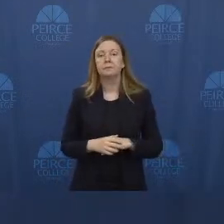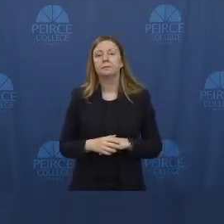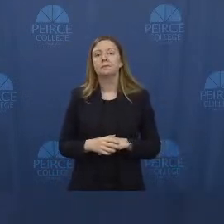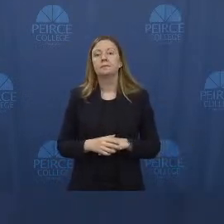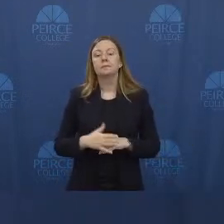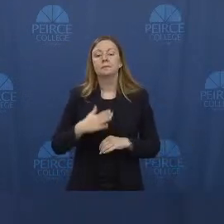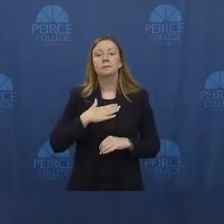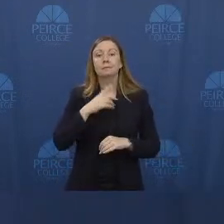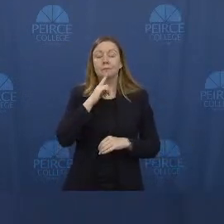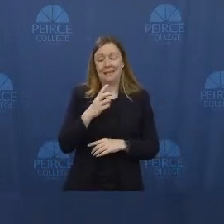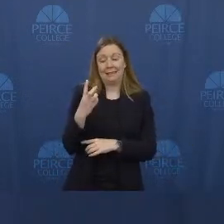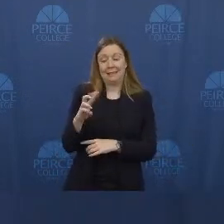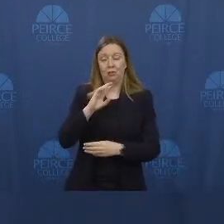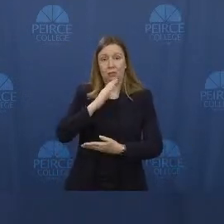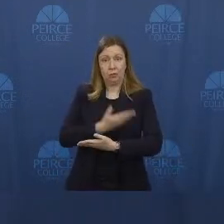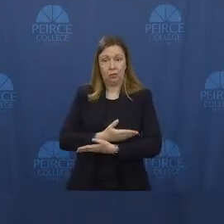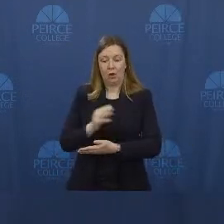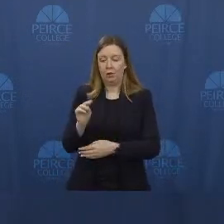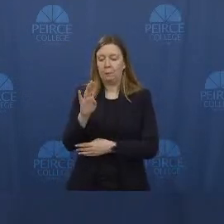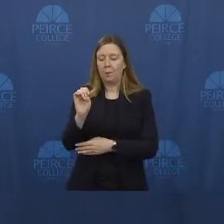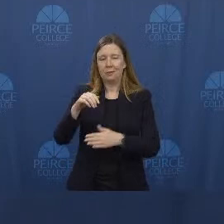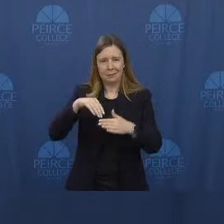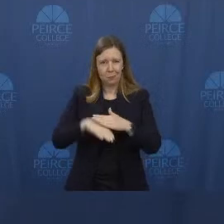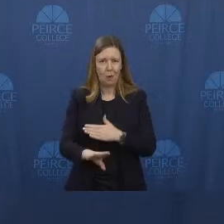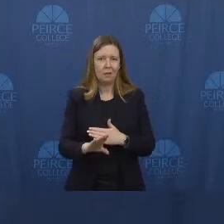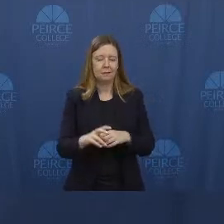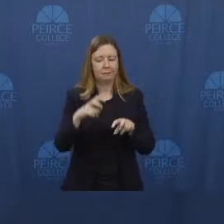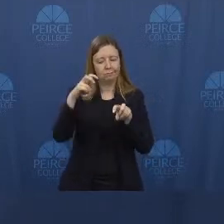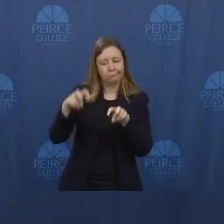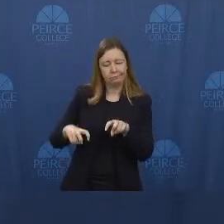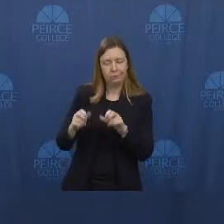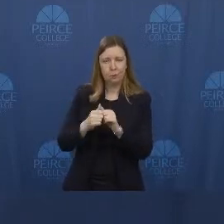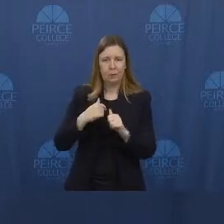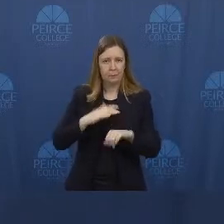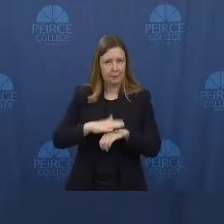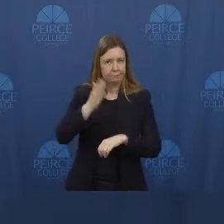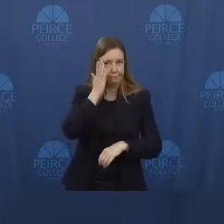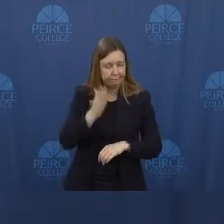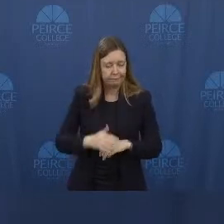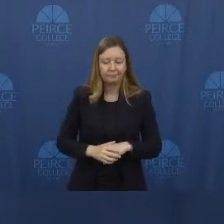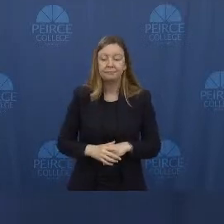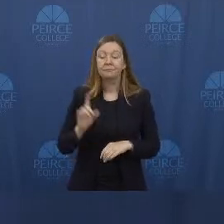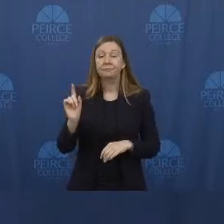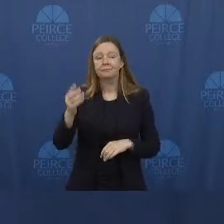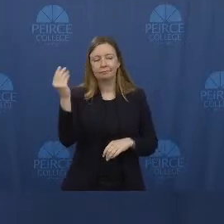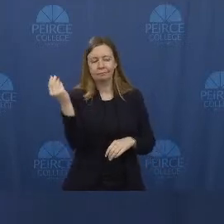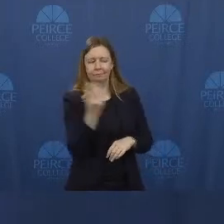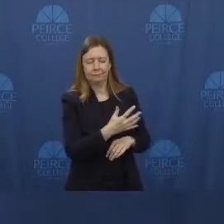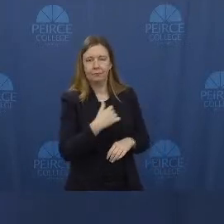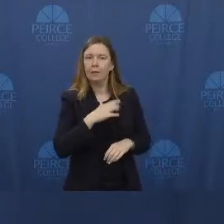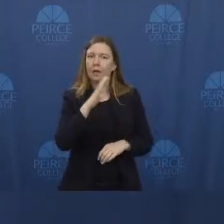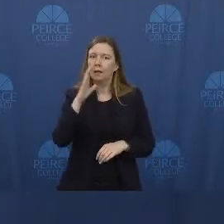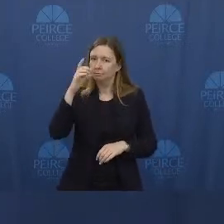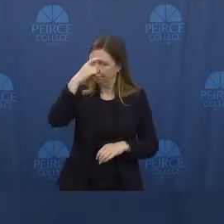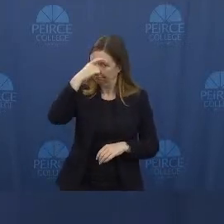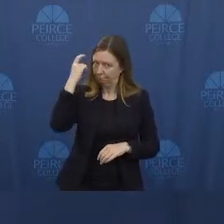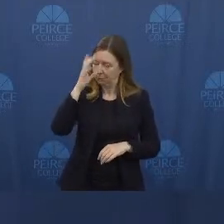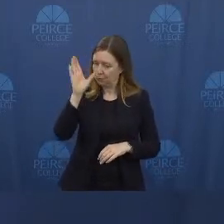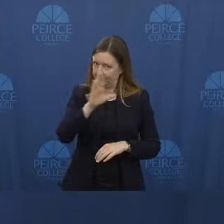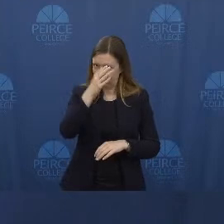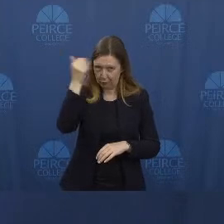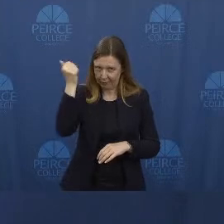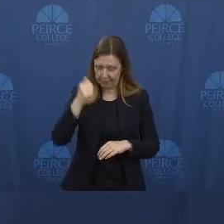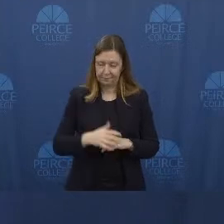My 16-year-old daughter, Margie, walked in and sat down next to me, and she said something I will never